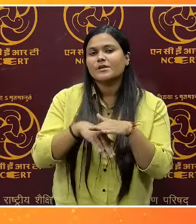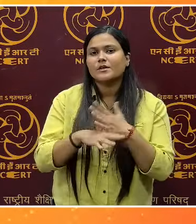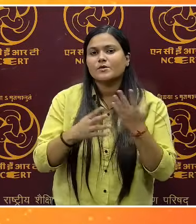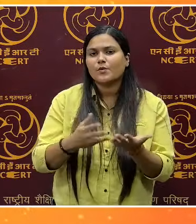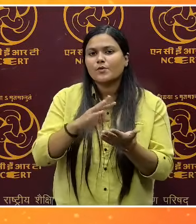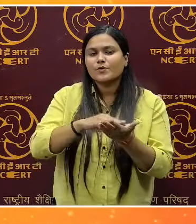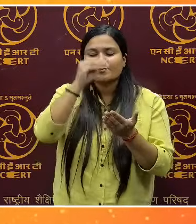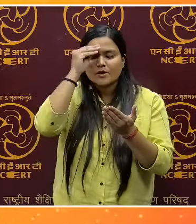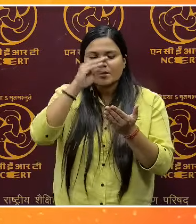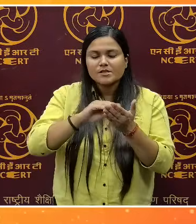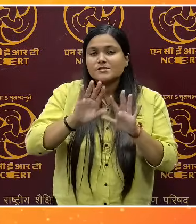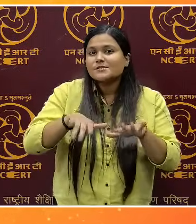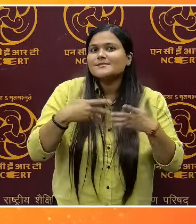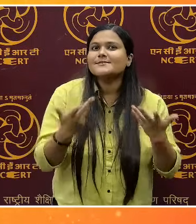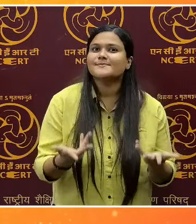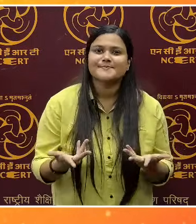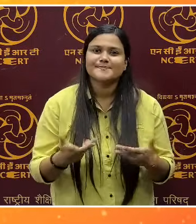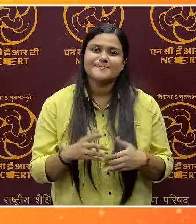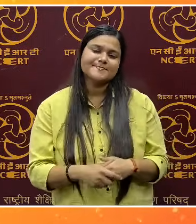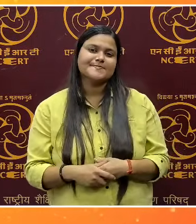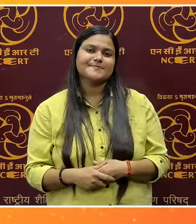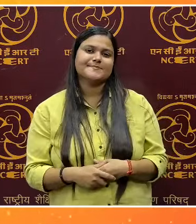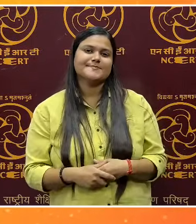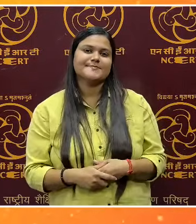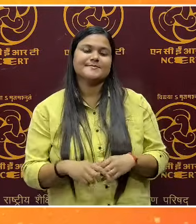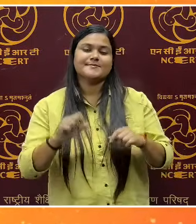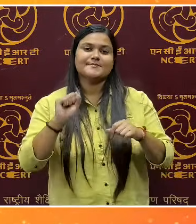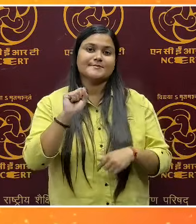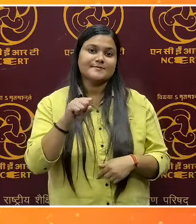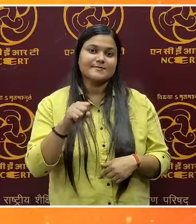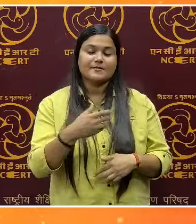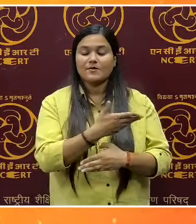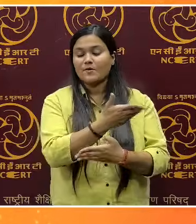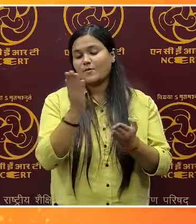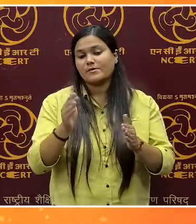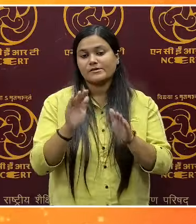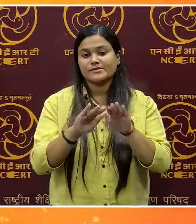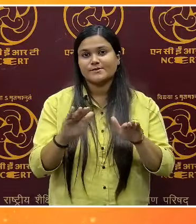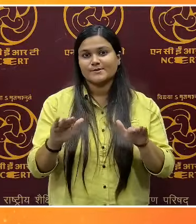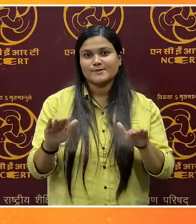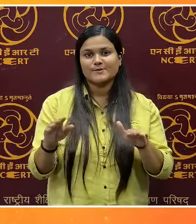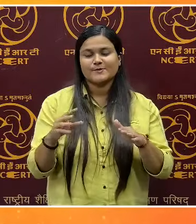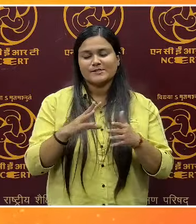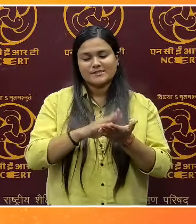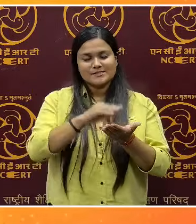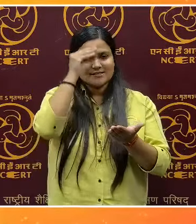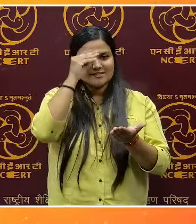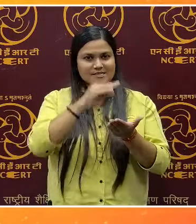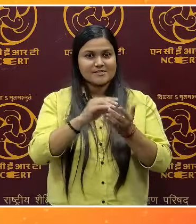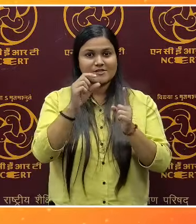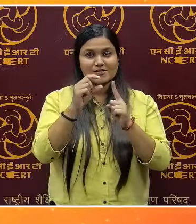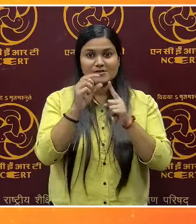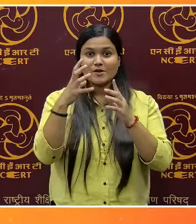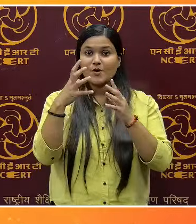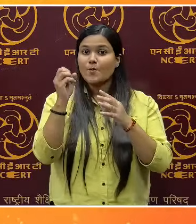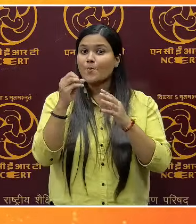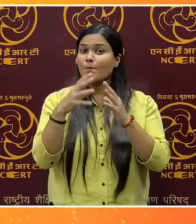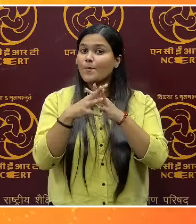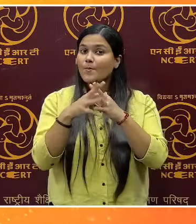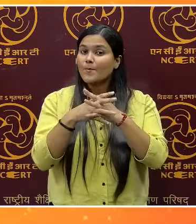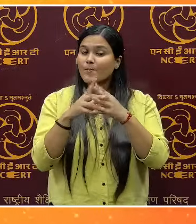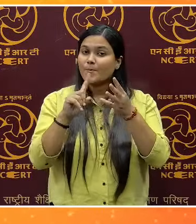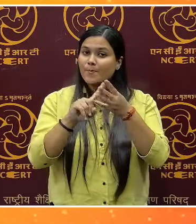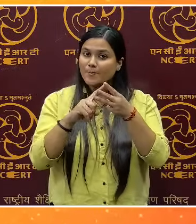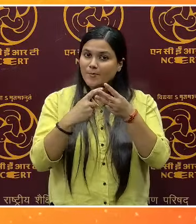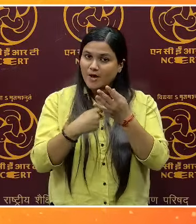learning outcome? Yes, sure. Today the kids will learn about power play, that means exponents. Okay. They